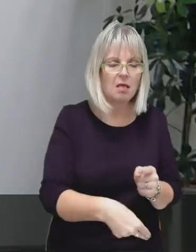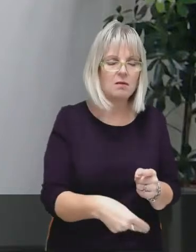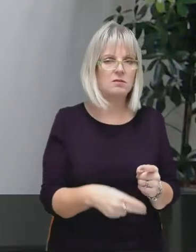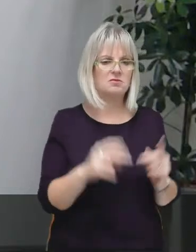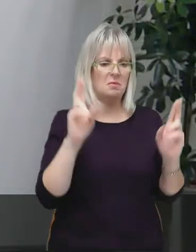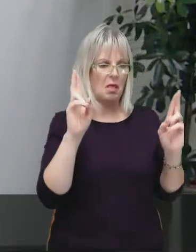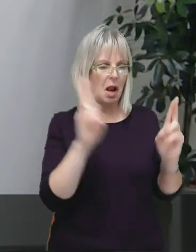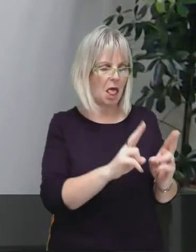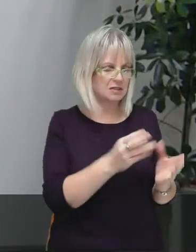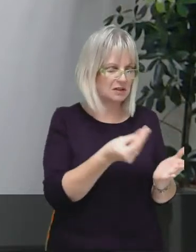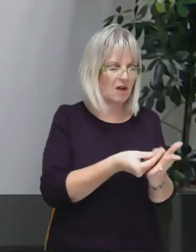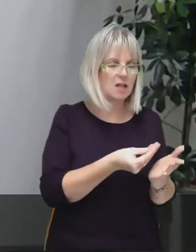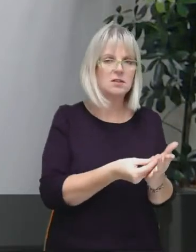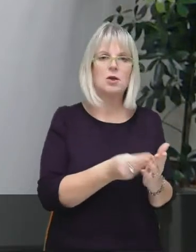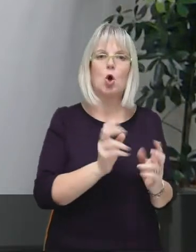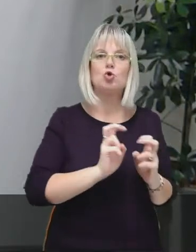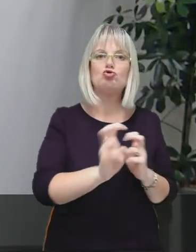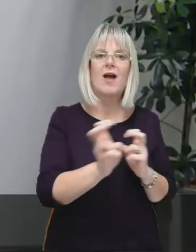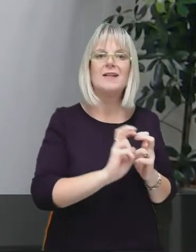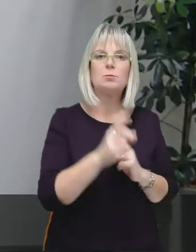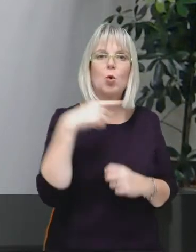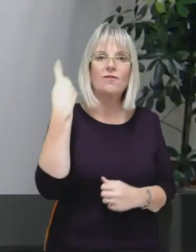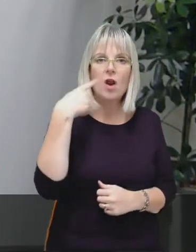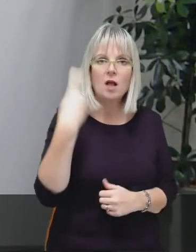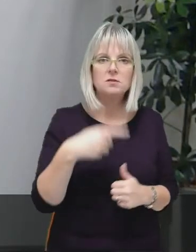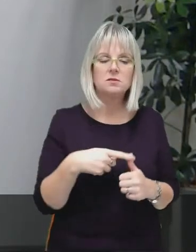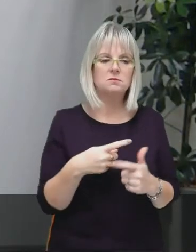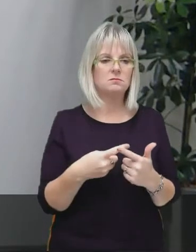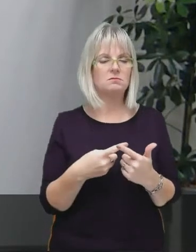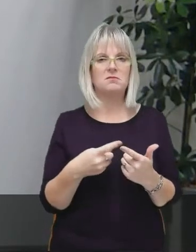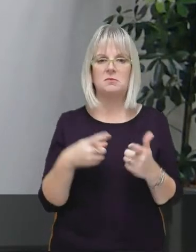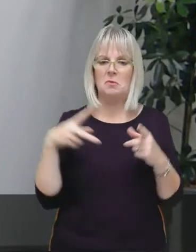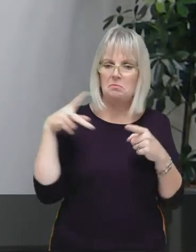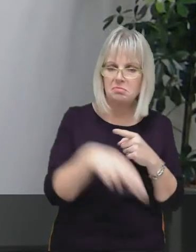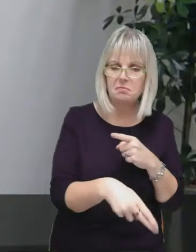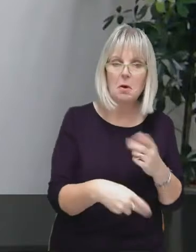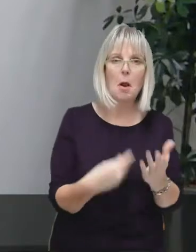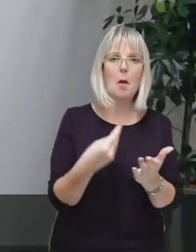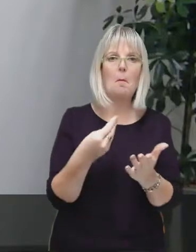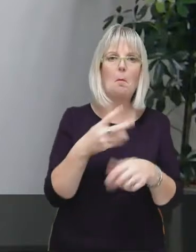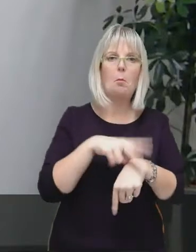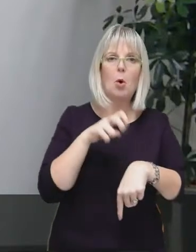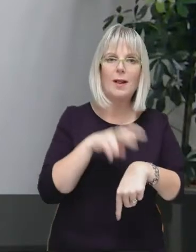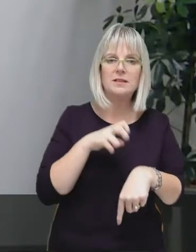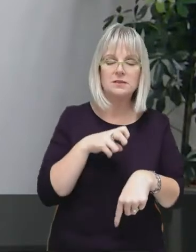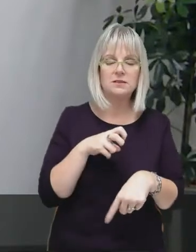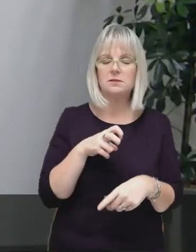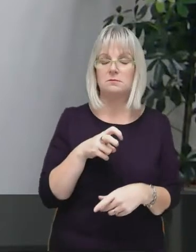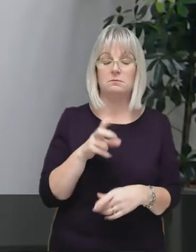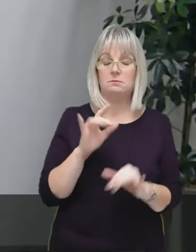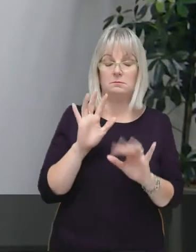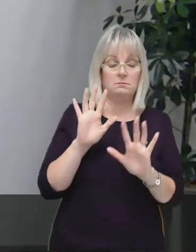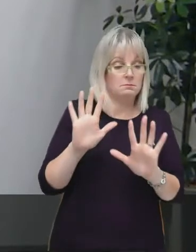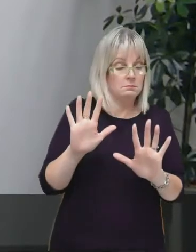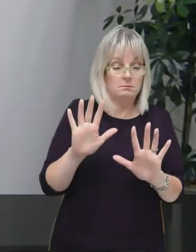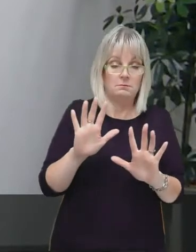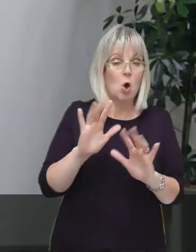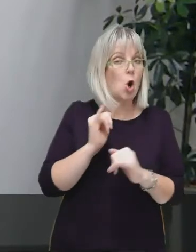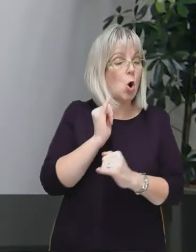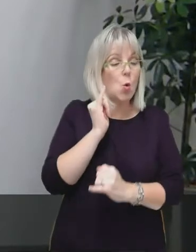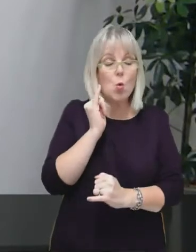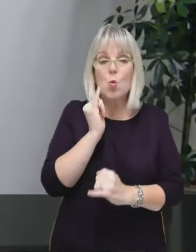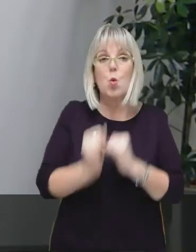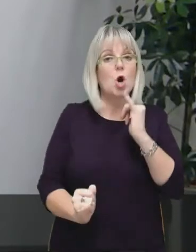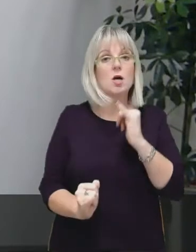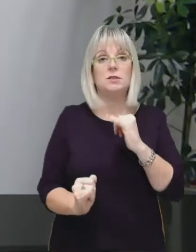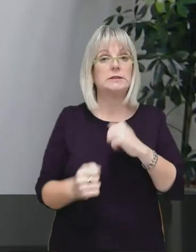police, with a new round of spending cuts. This is the worst possible time for another era